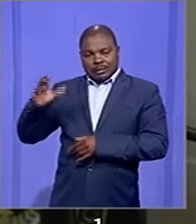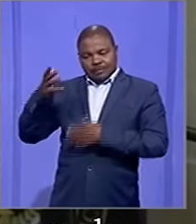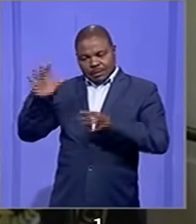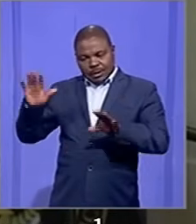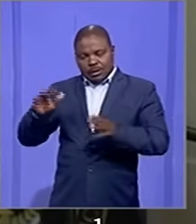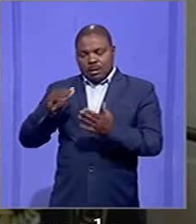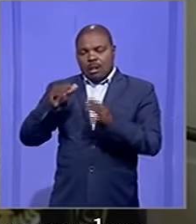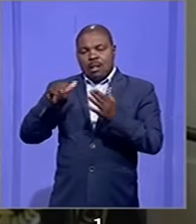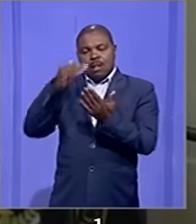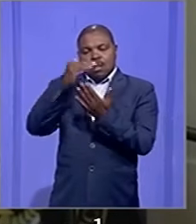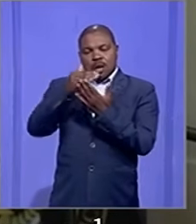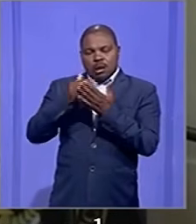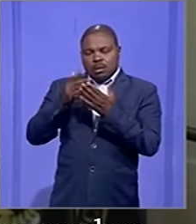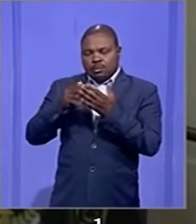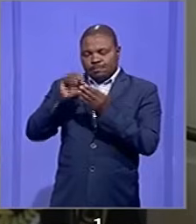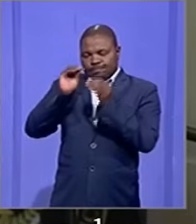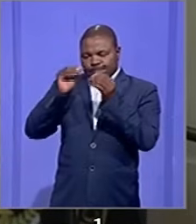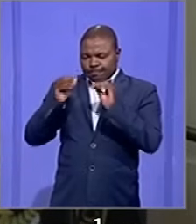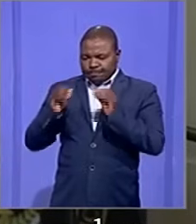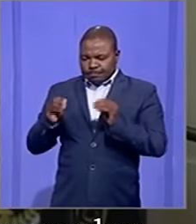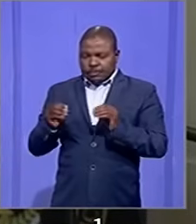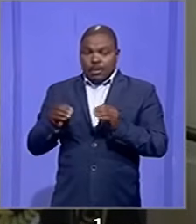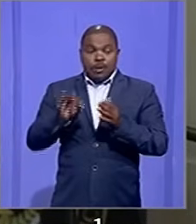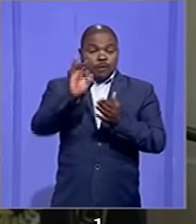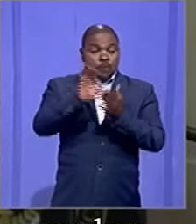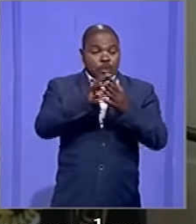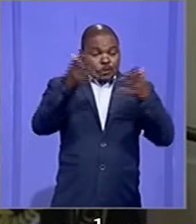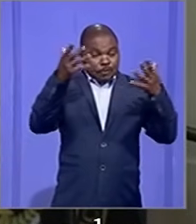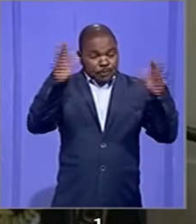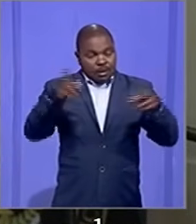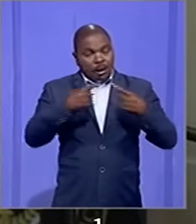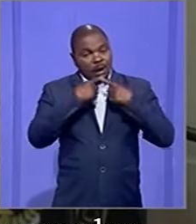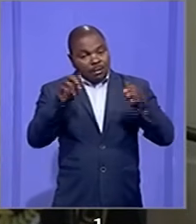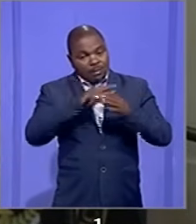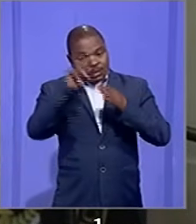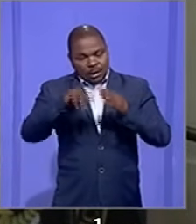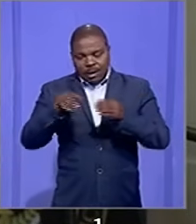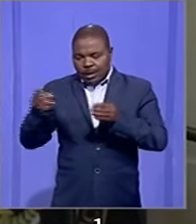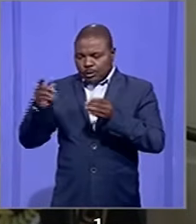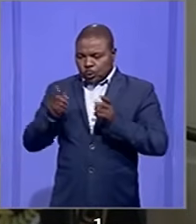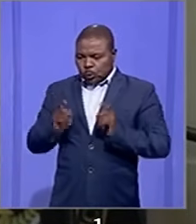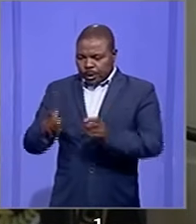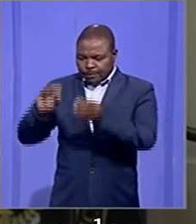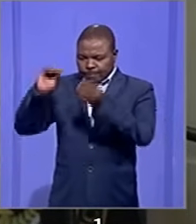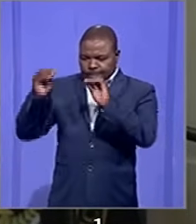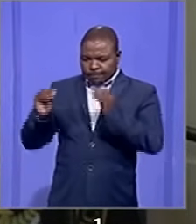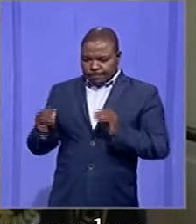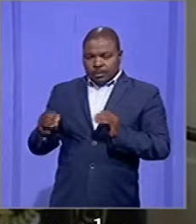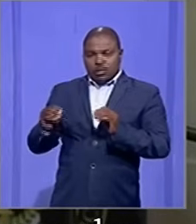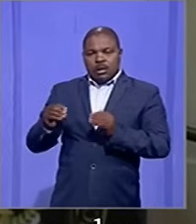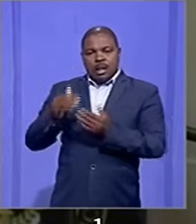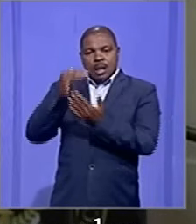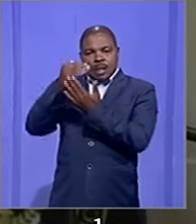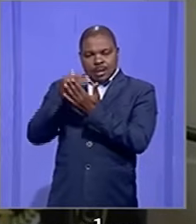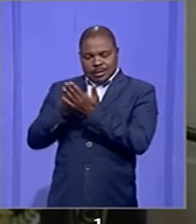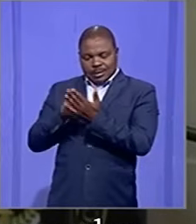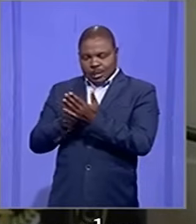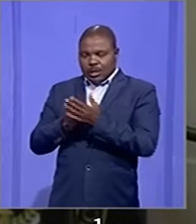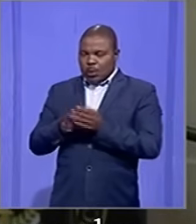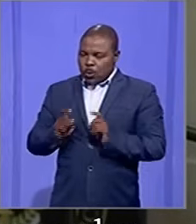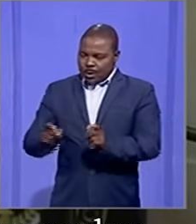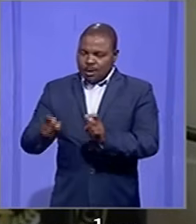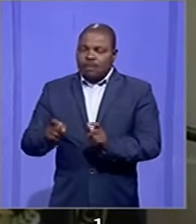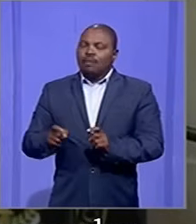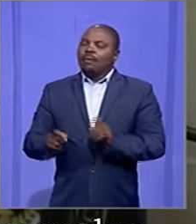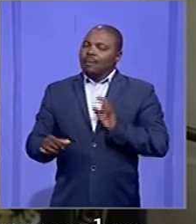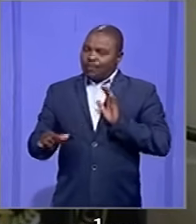prepare this list so soon after the announcement of the results. I think that that's very important.